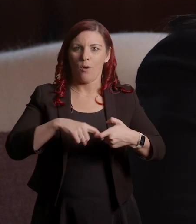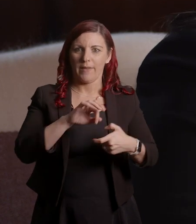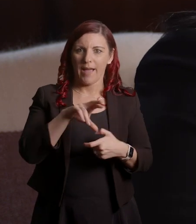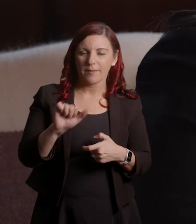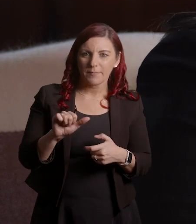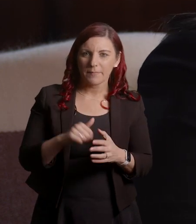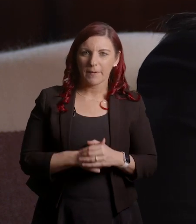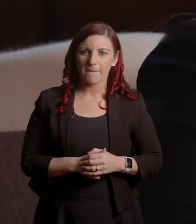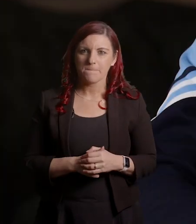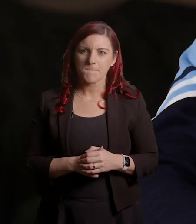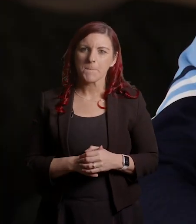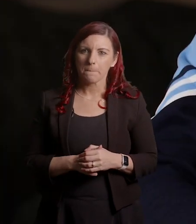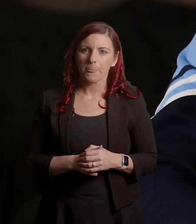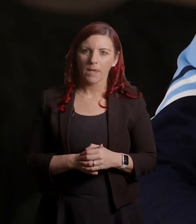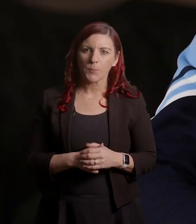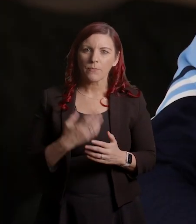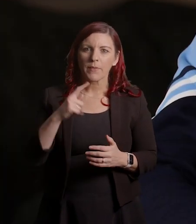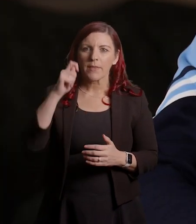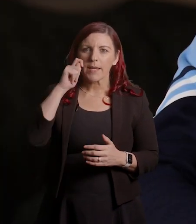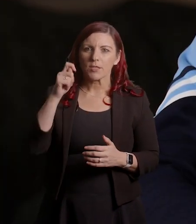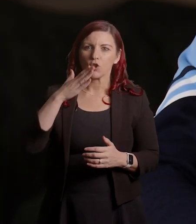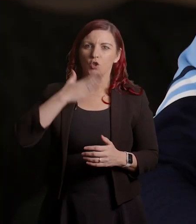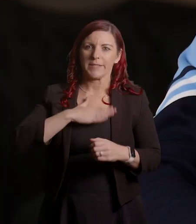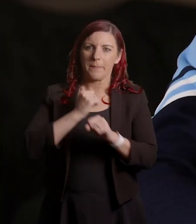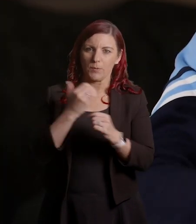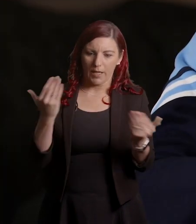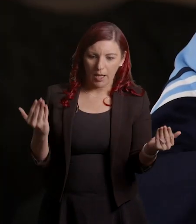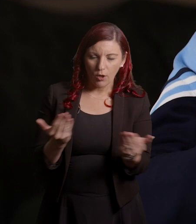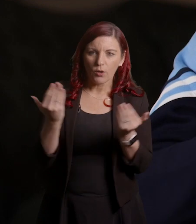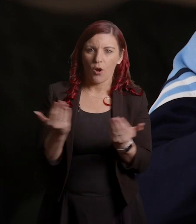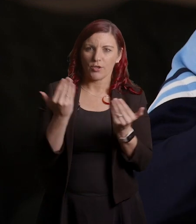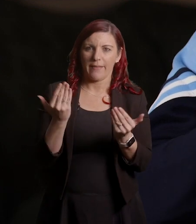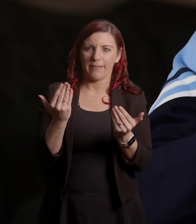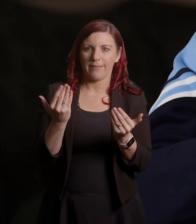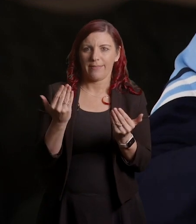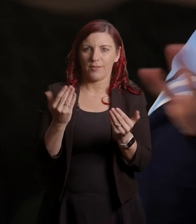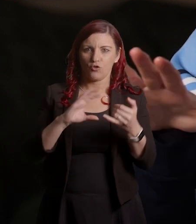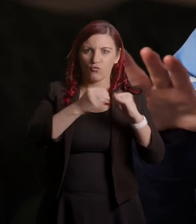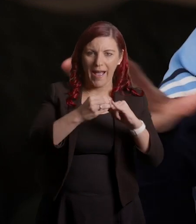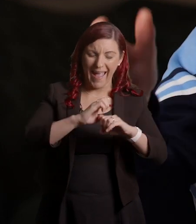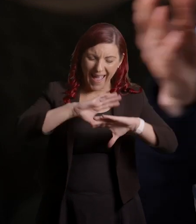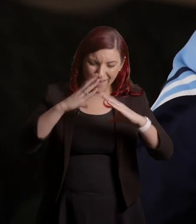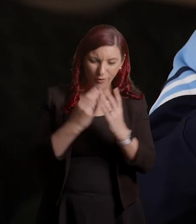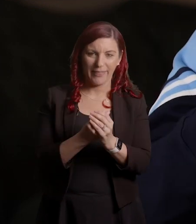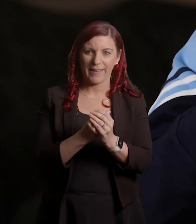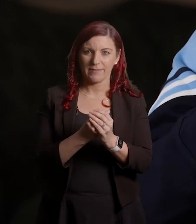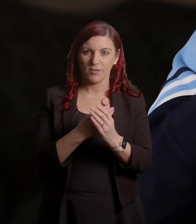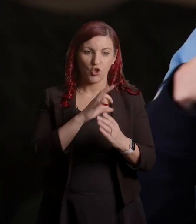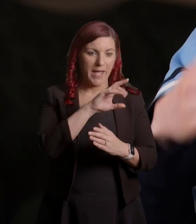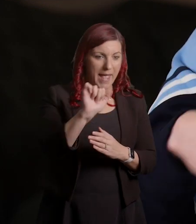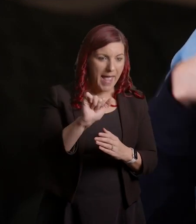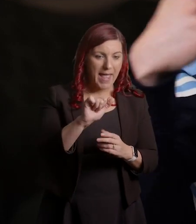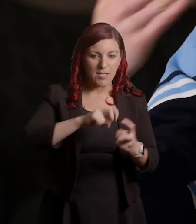listen, it's a fair playing field for you? Yeah, I think so. I think it's just about encouraging them to try everything, whether it's GAA